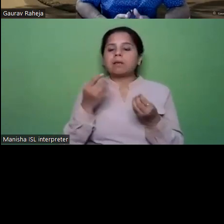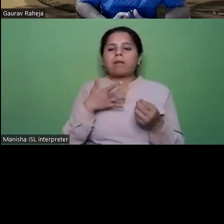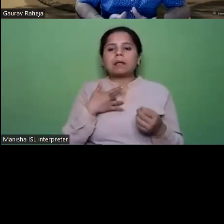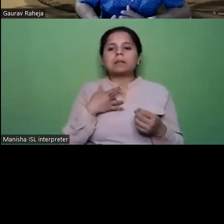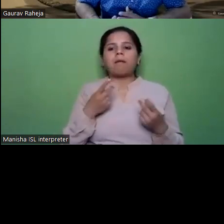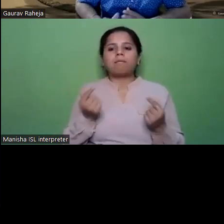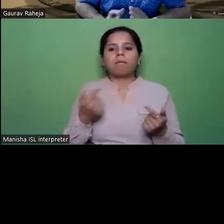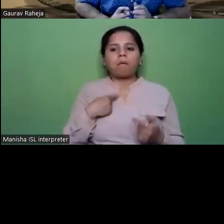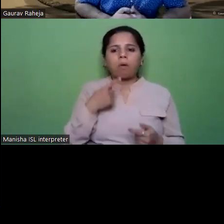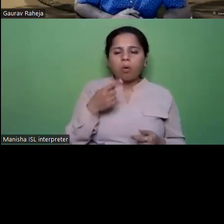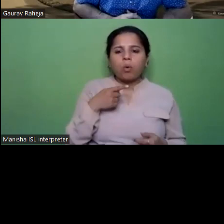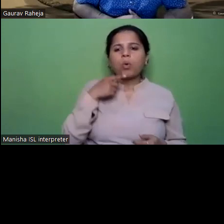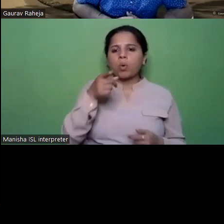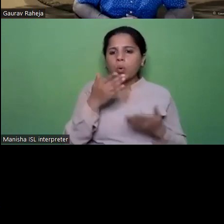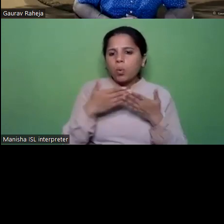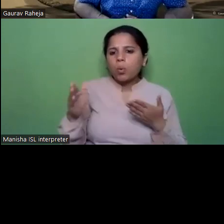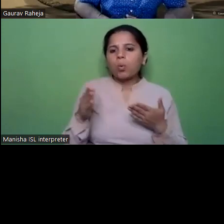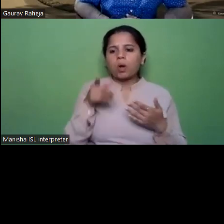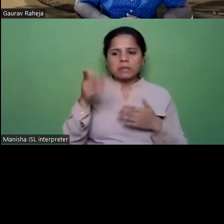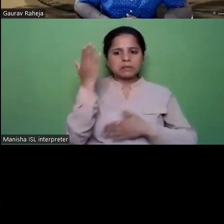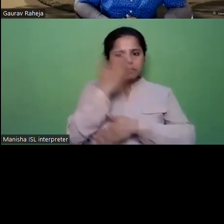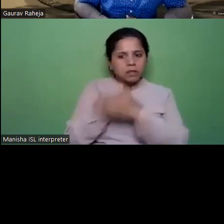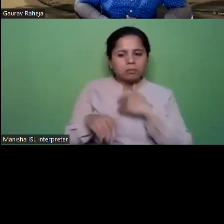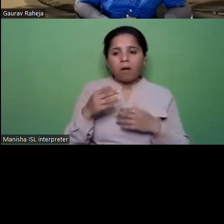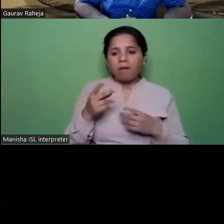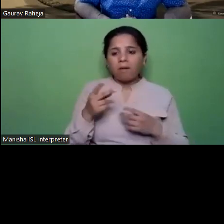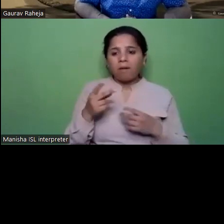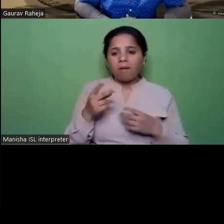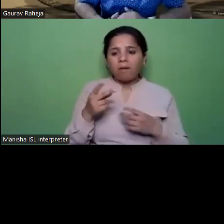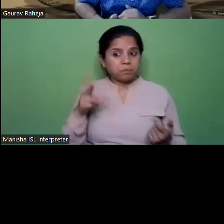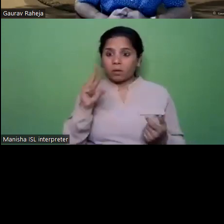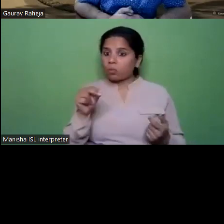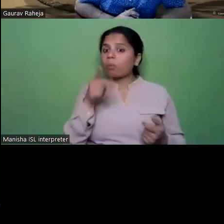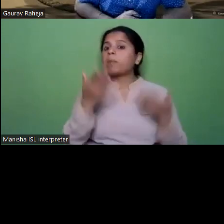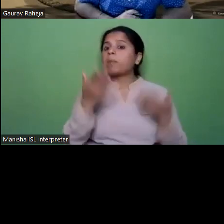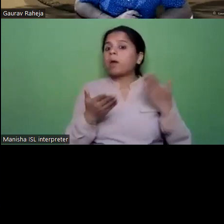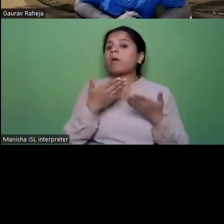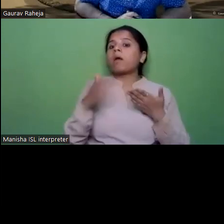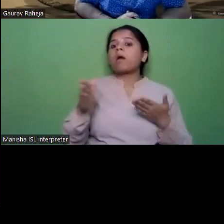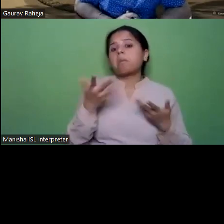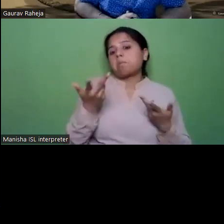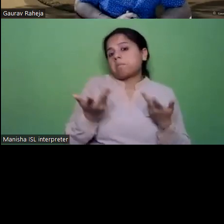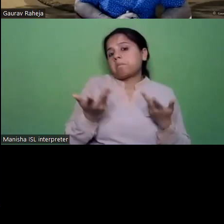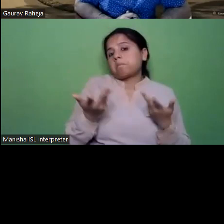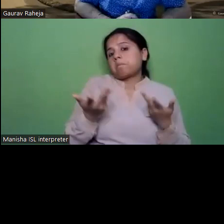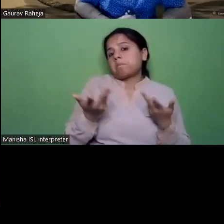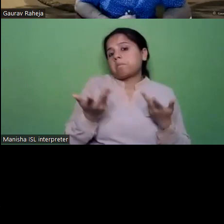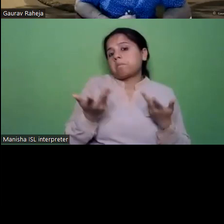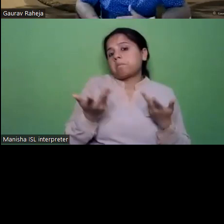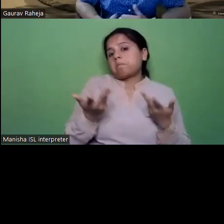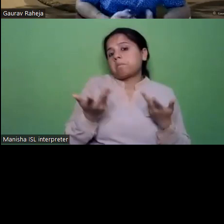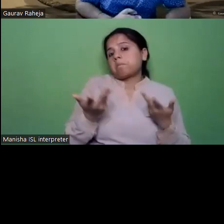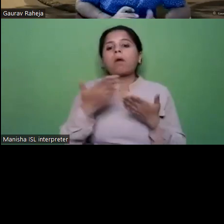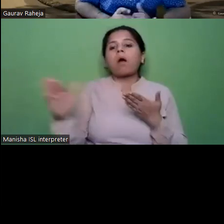oh, you are excluded because of a disability. No, perhaps you were also excluded because of a gender. Or maybe you